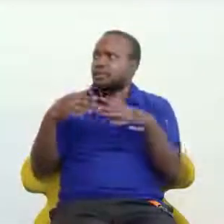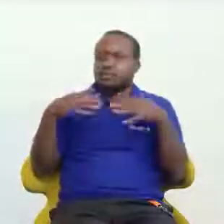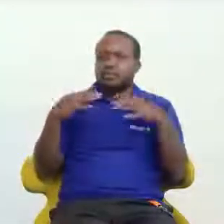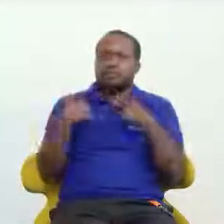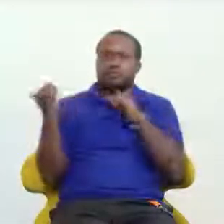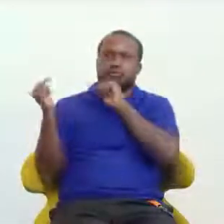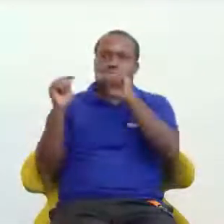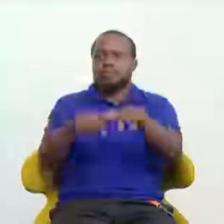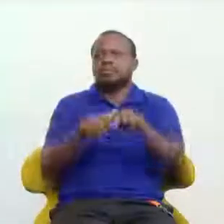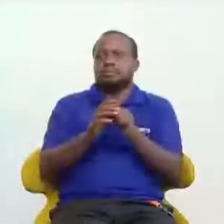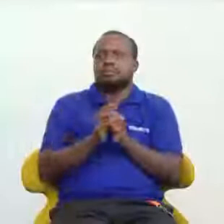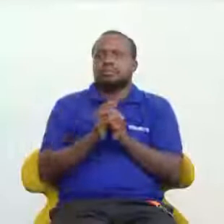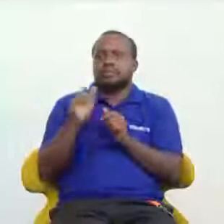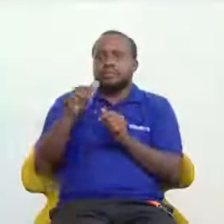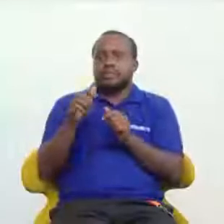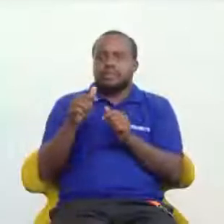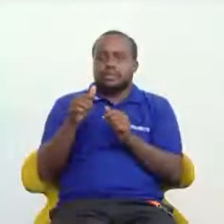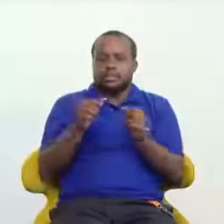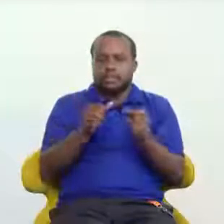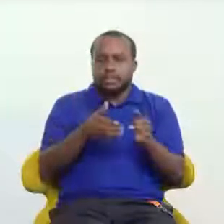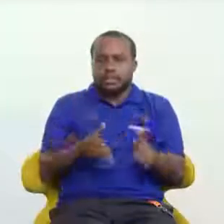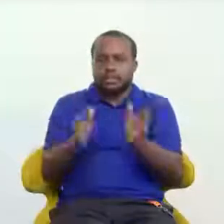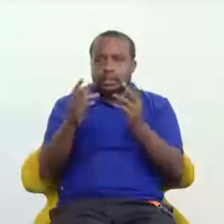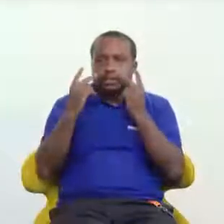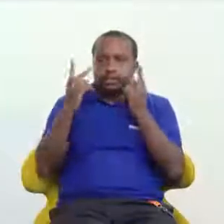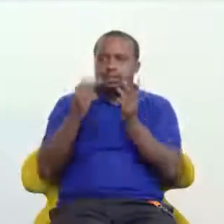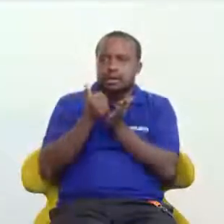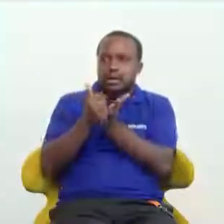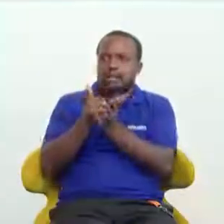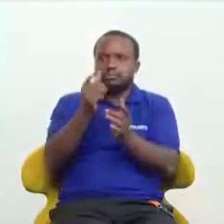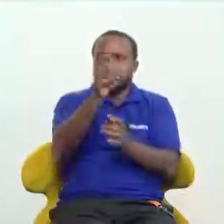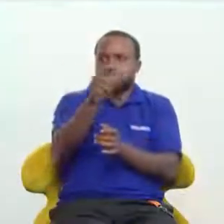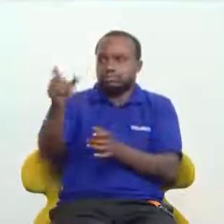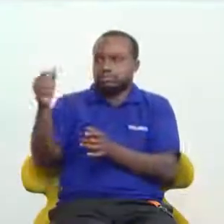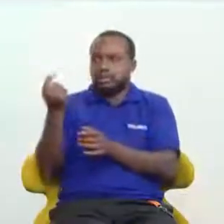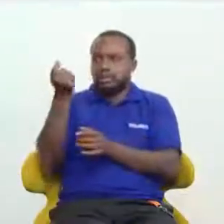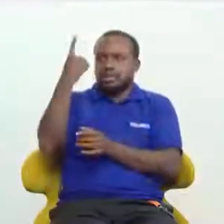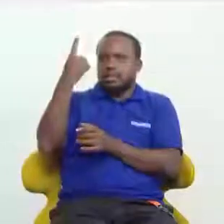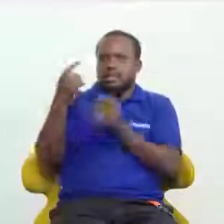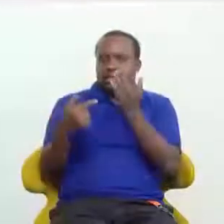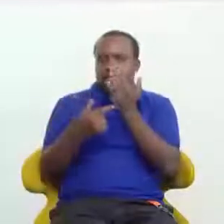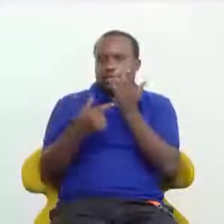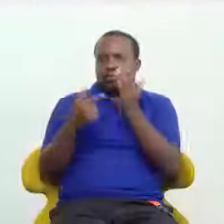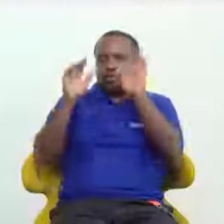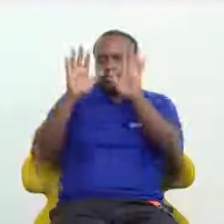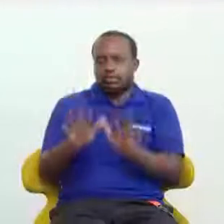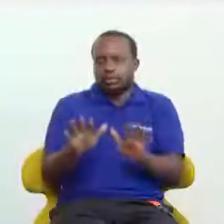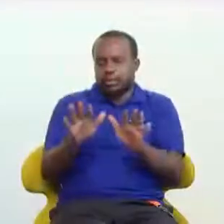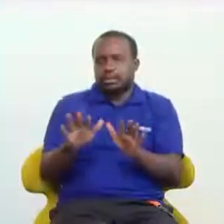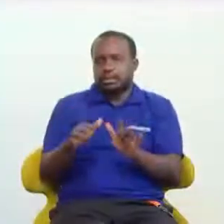here. This street view allows us to help understand what technology can do and how it can impact the lives of